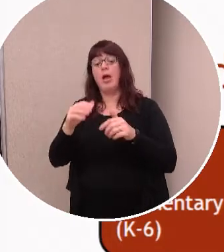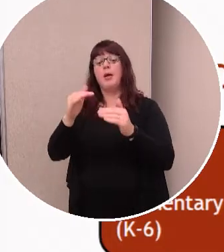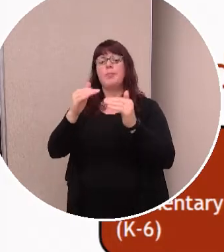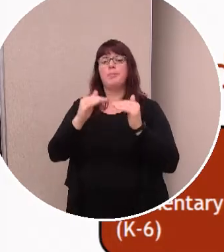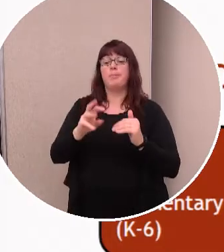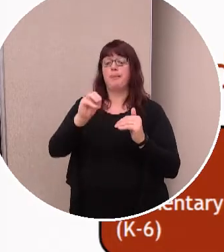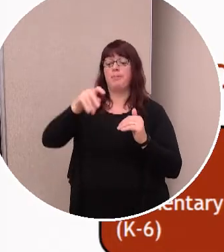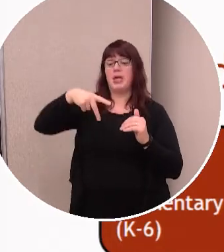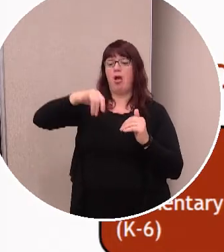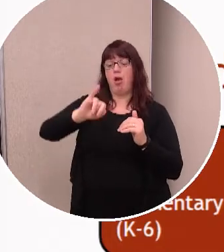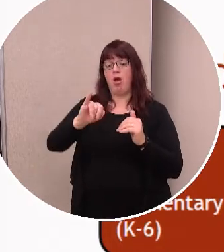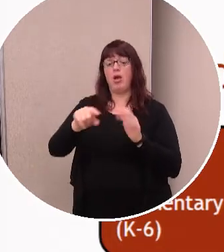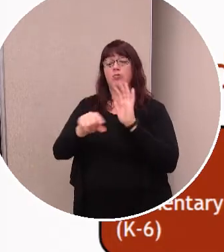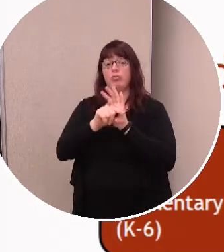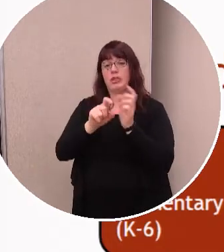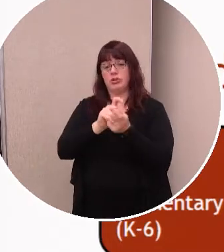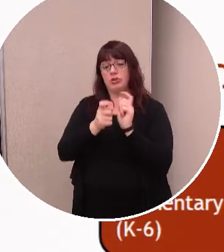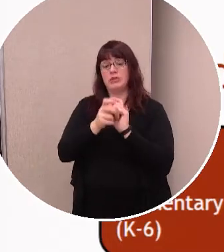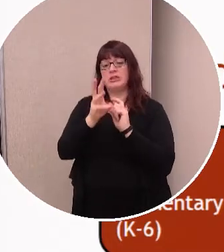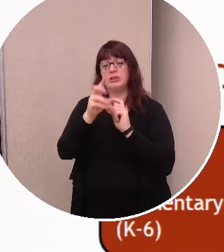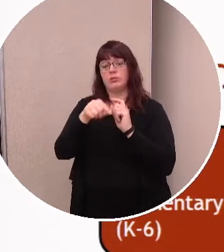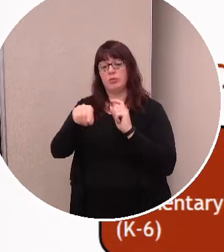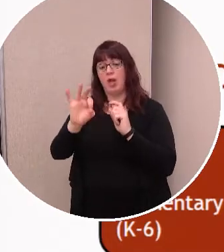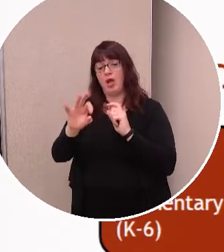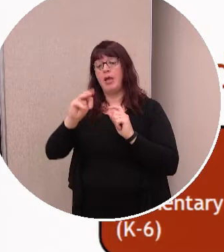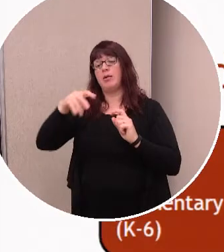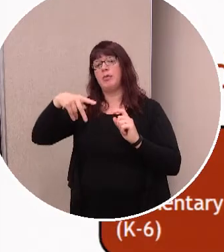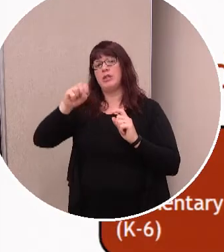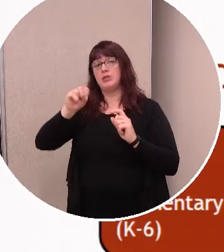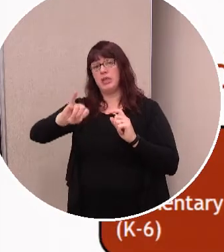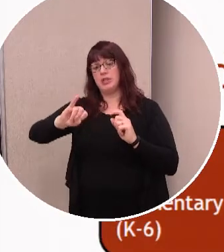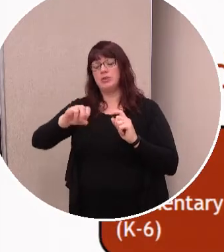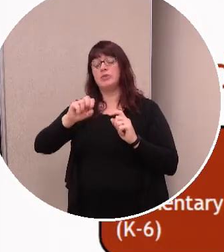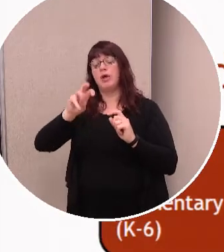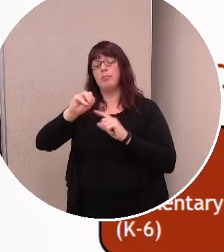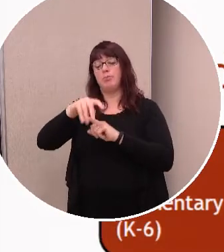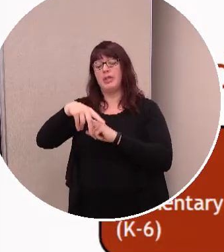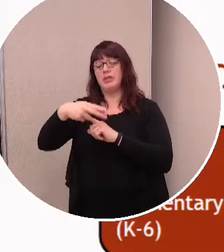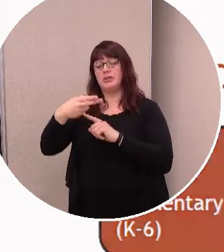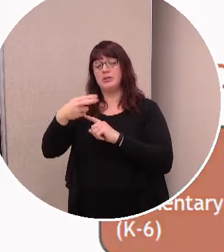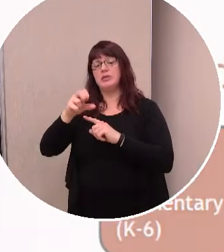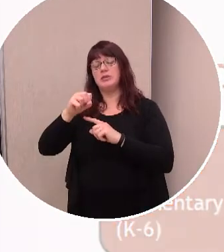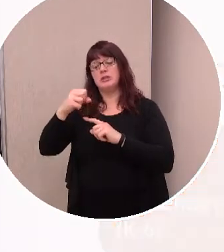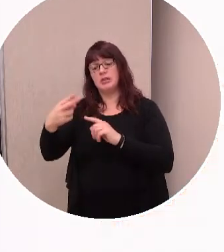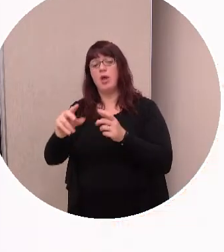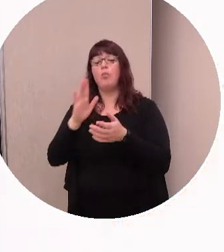Intermediate becomes 6-9, with Mount Pearl Senior High becoming a 10-12.